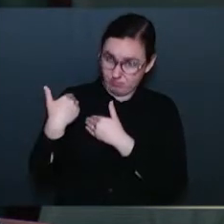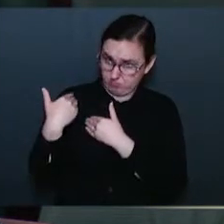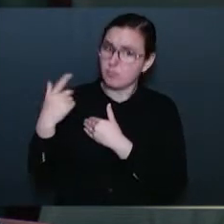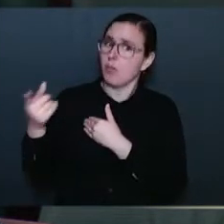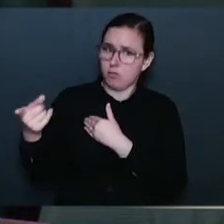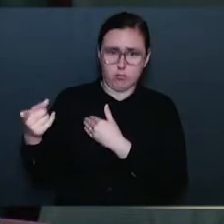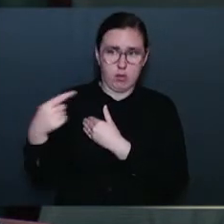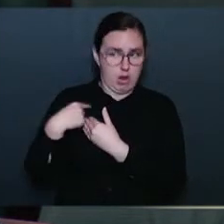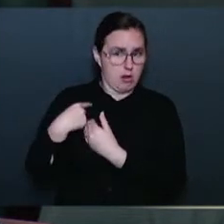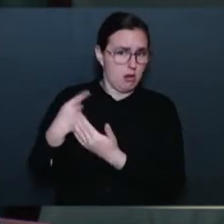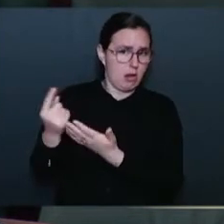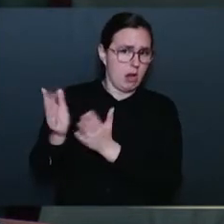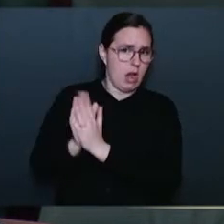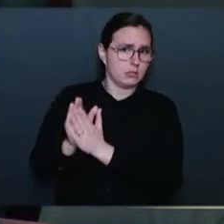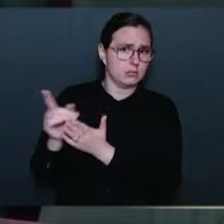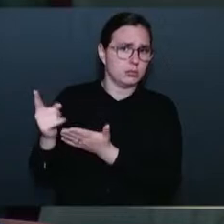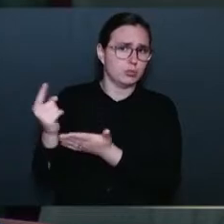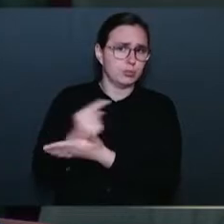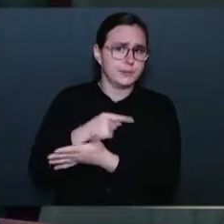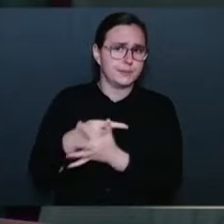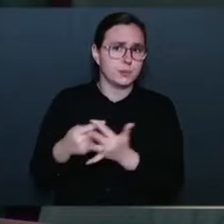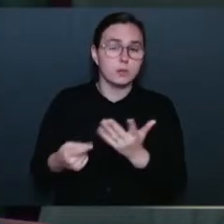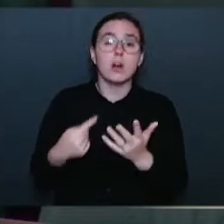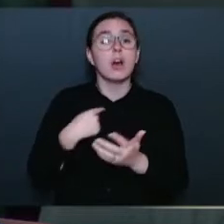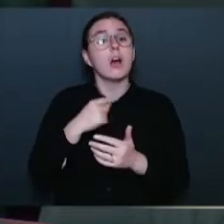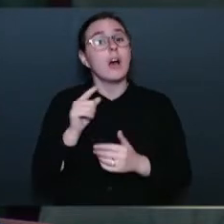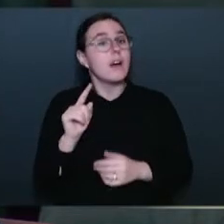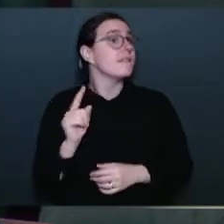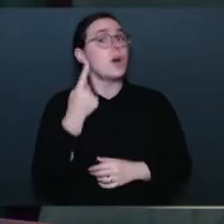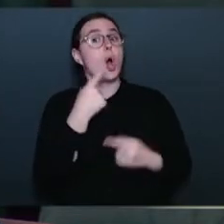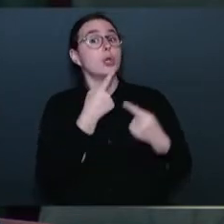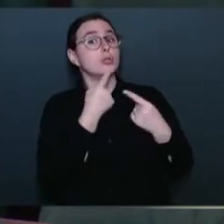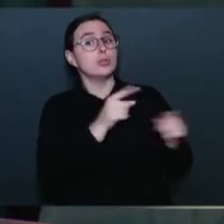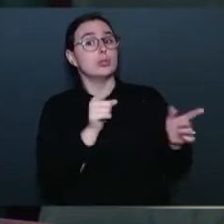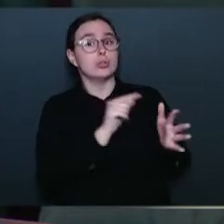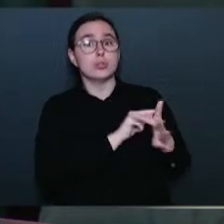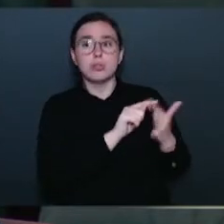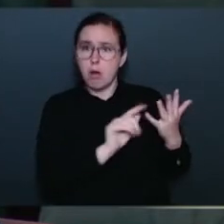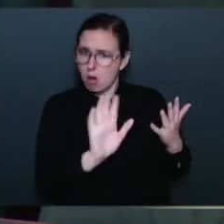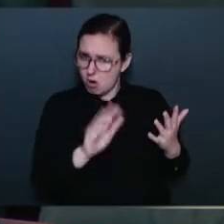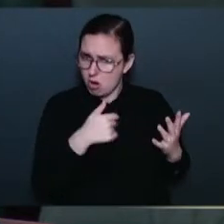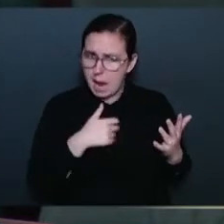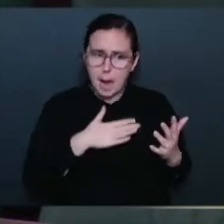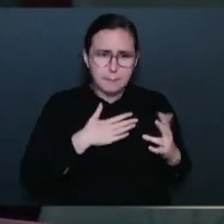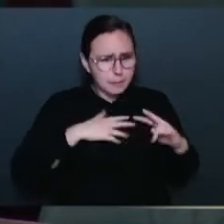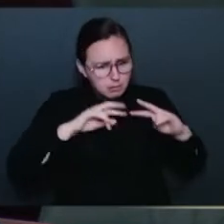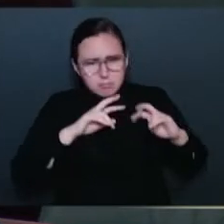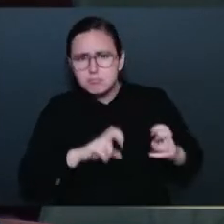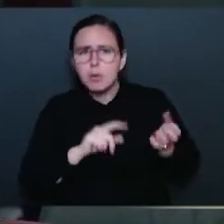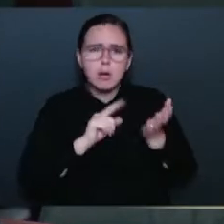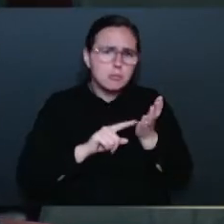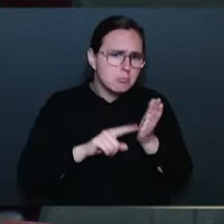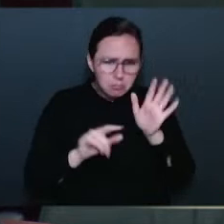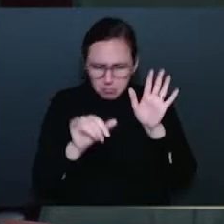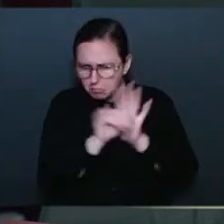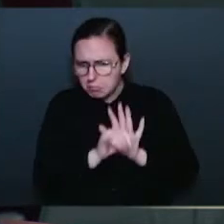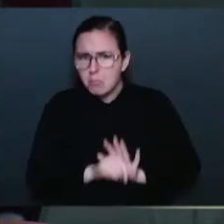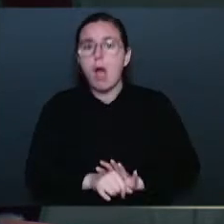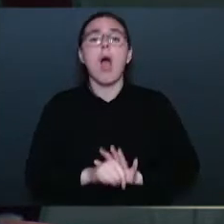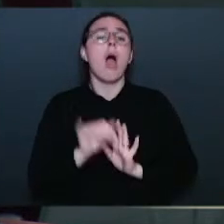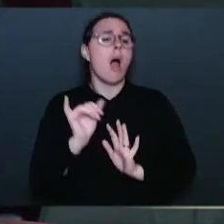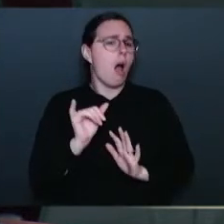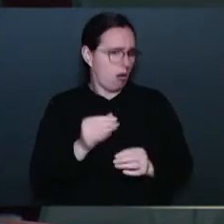initiatives and so we will certainly have a look at that one but Mr Speaker this is just the beginning we also have support for all